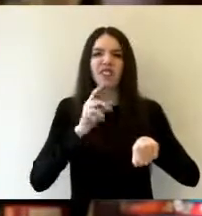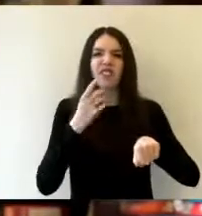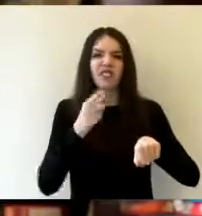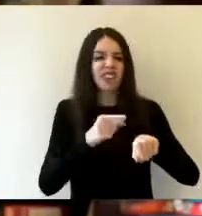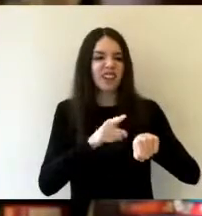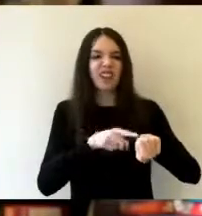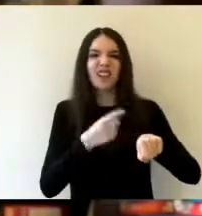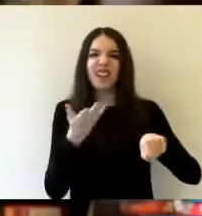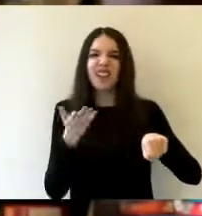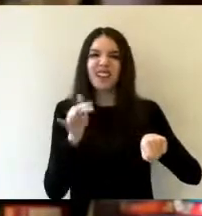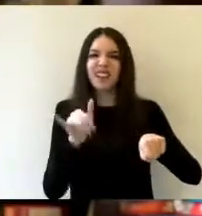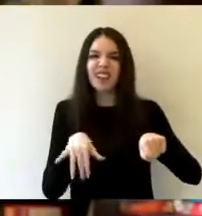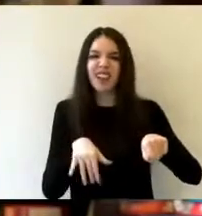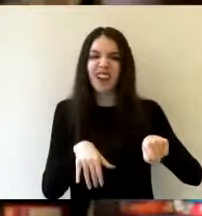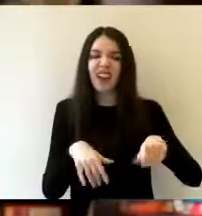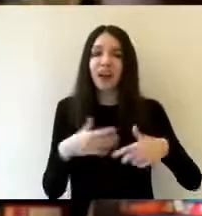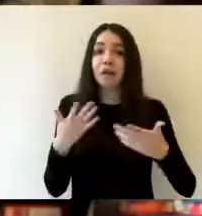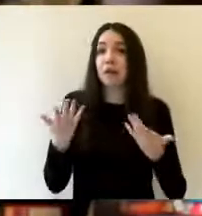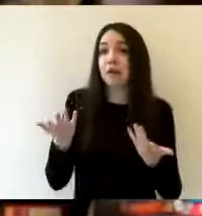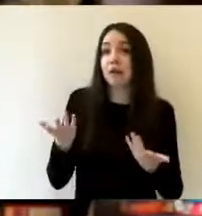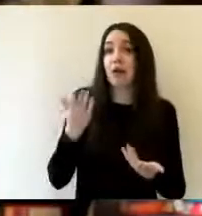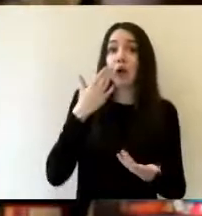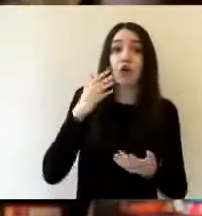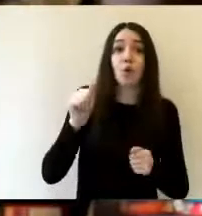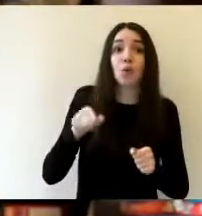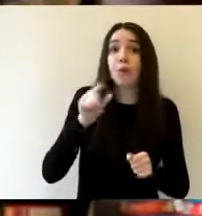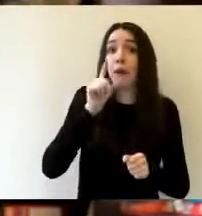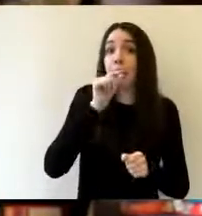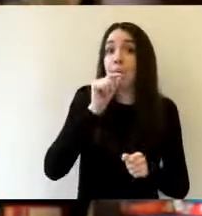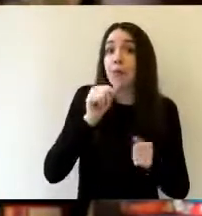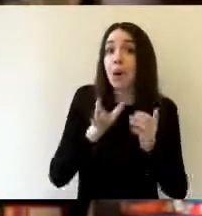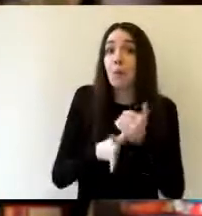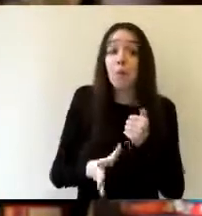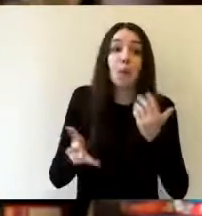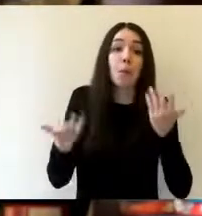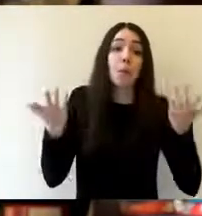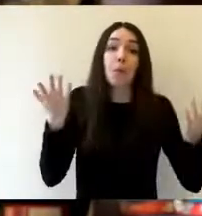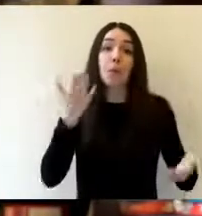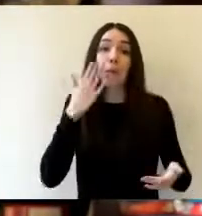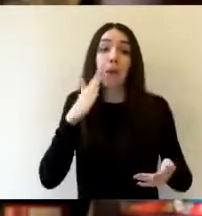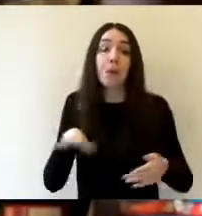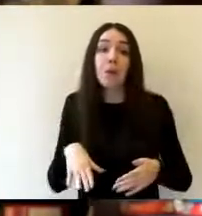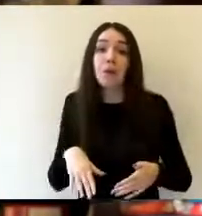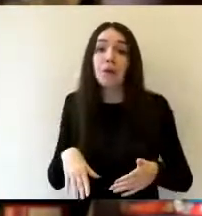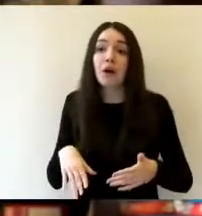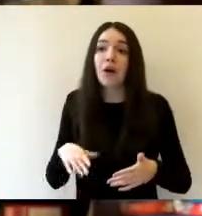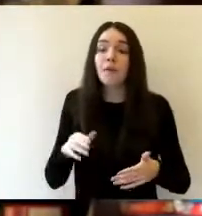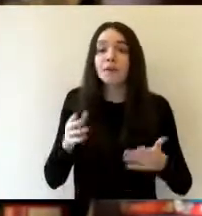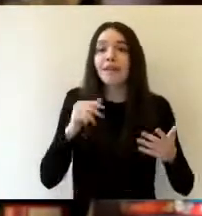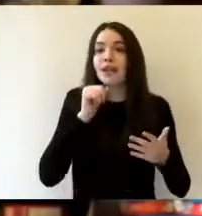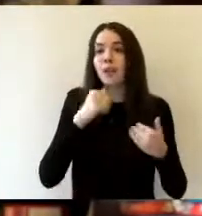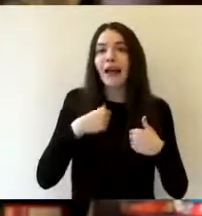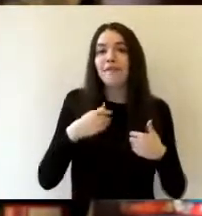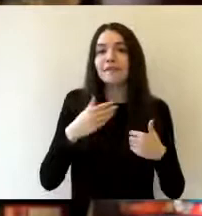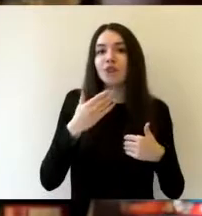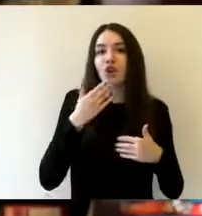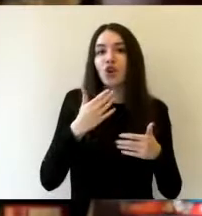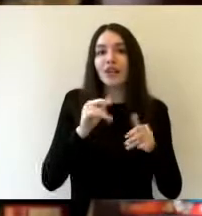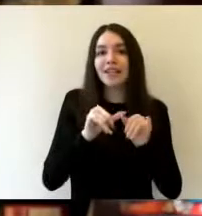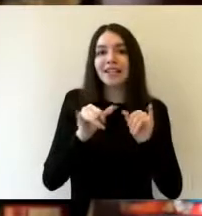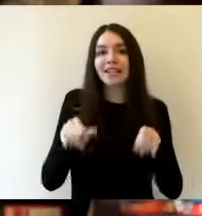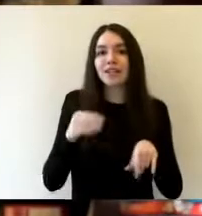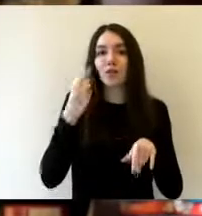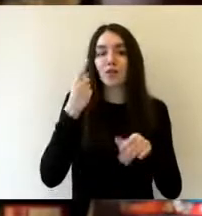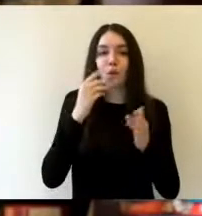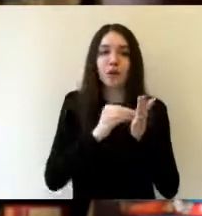know. So I don't, yeah, the provenance of the stones is like, I guess maybe a little bit dubious because I don't have any good way of documenting that. I think maybe I write